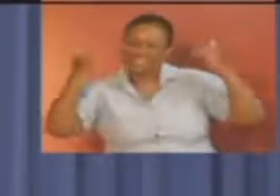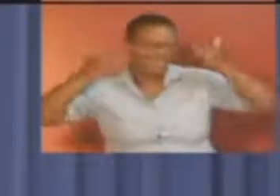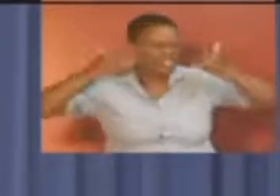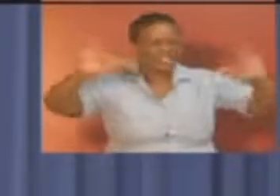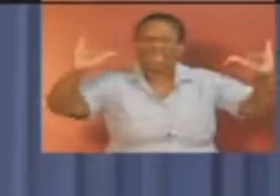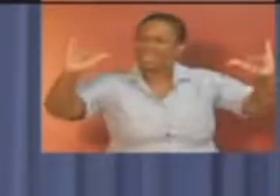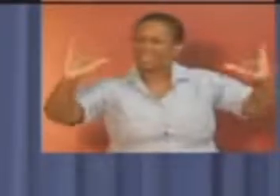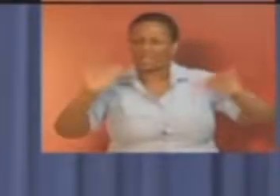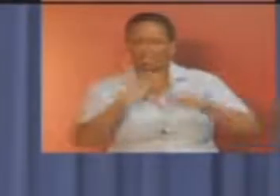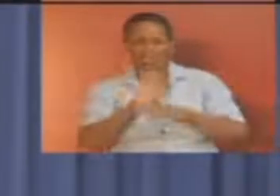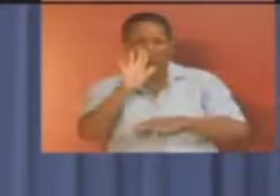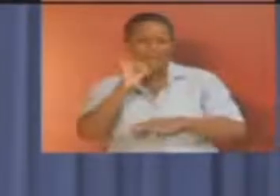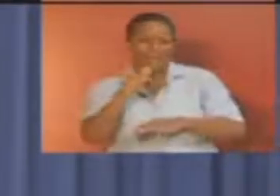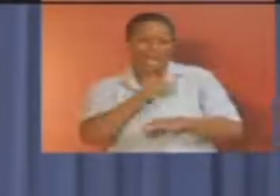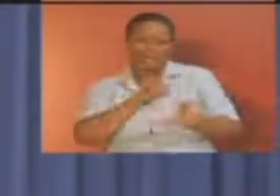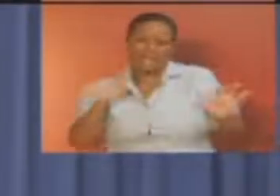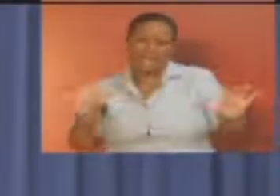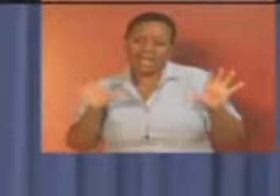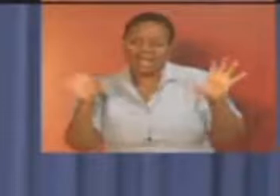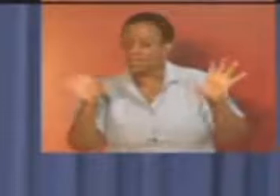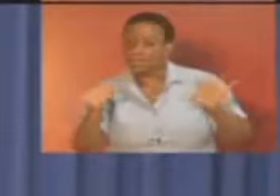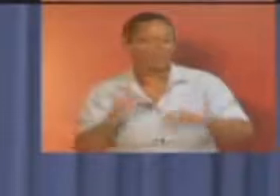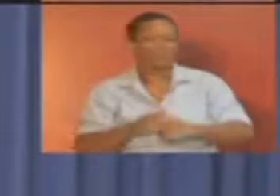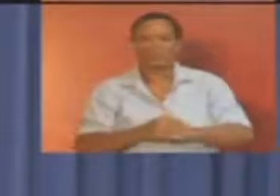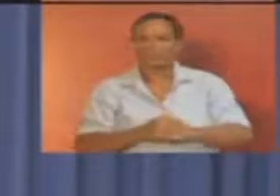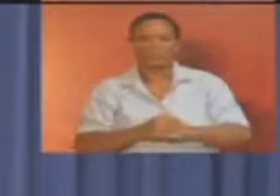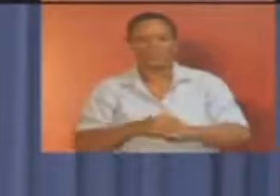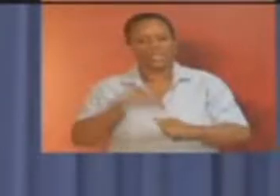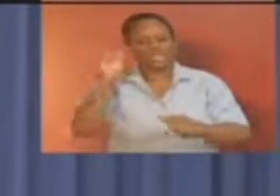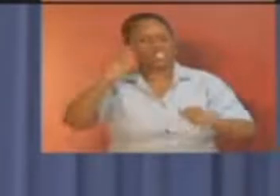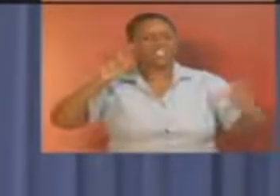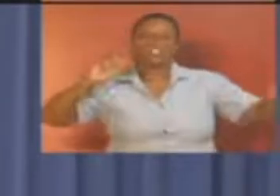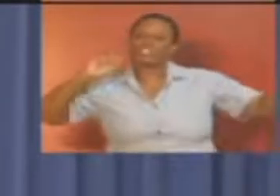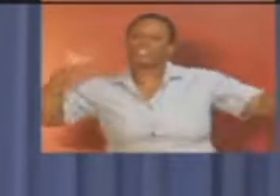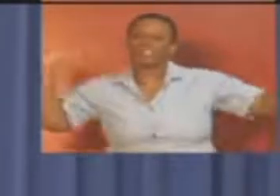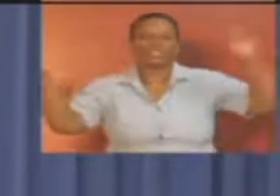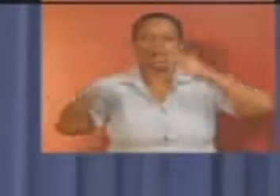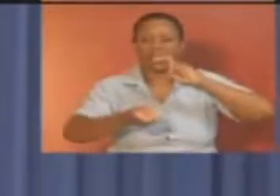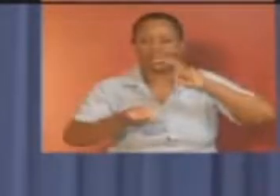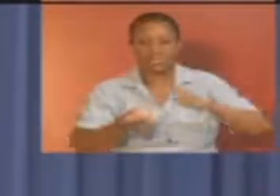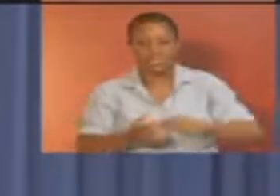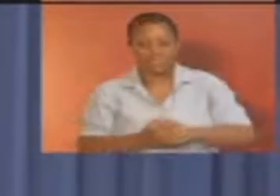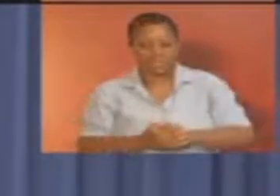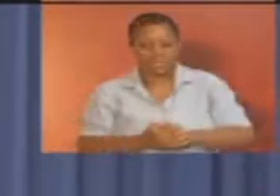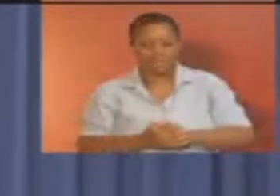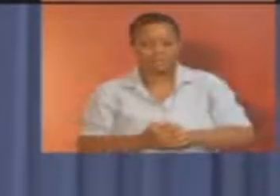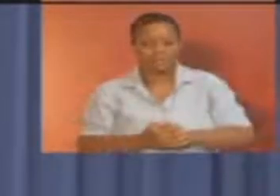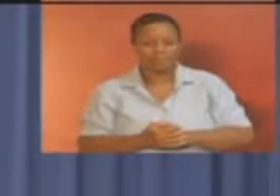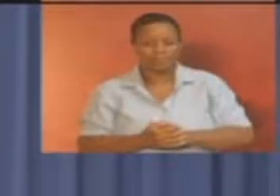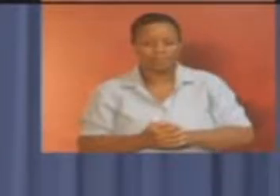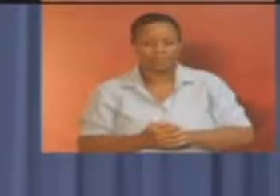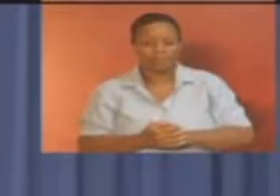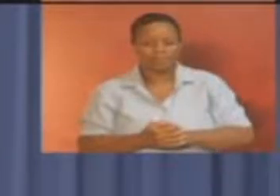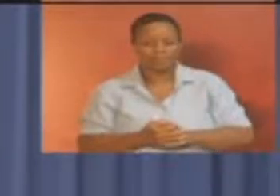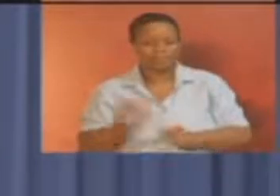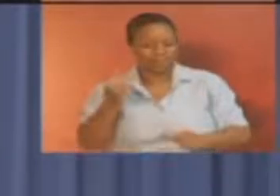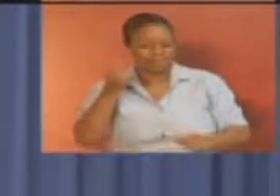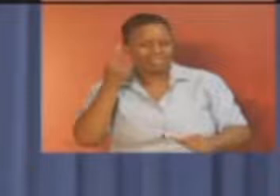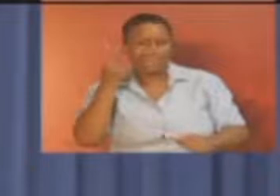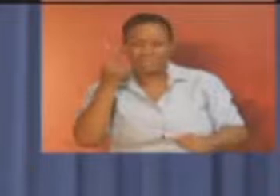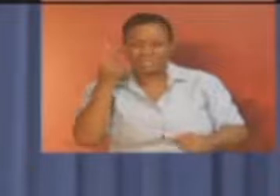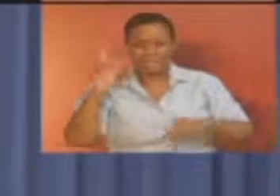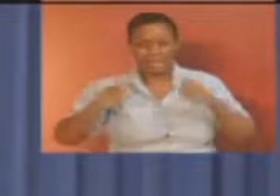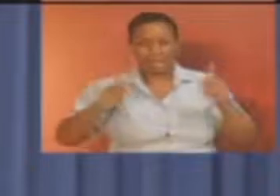considerably by vaccine wariness, by COVID wariness, where people believe